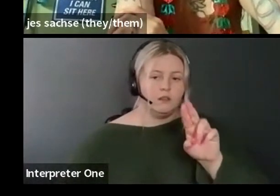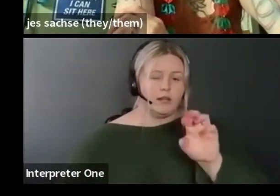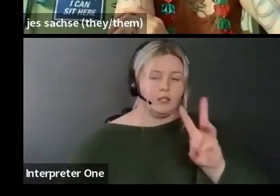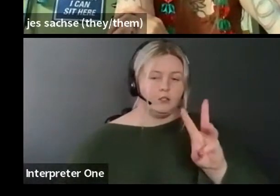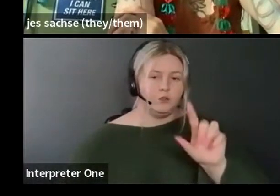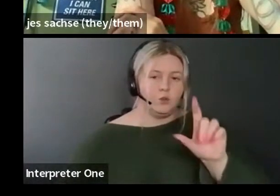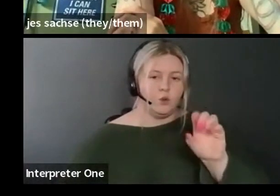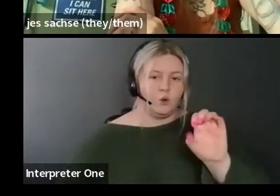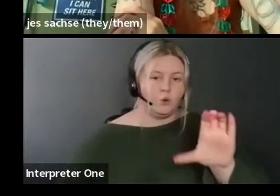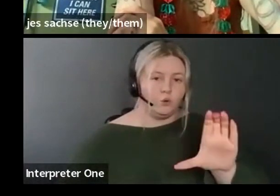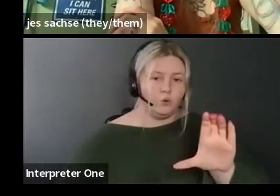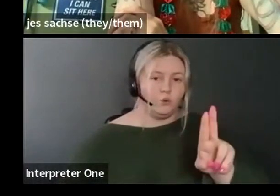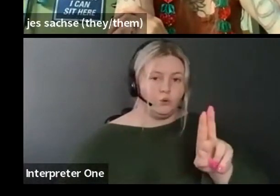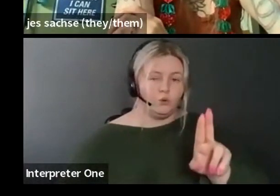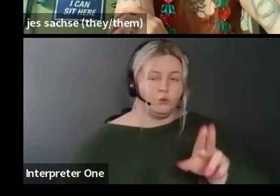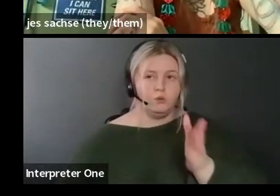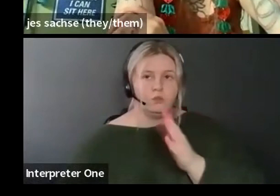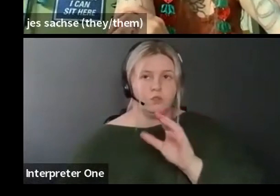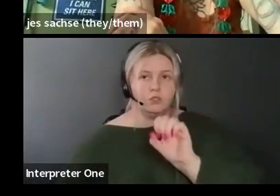Abdi,